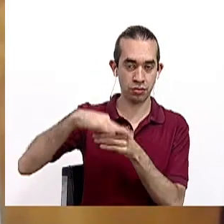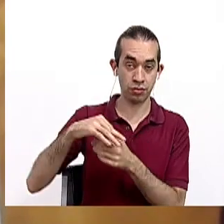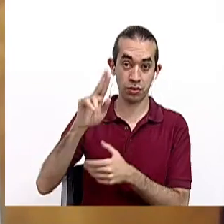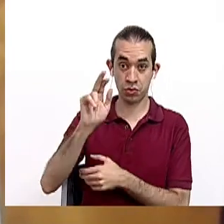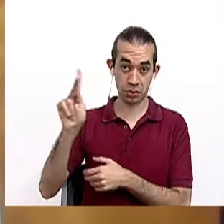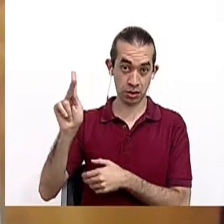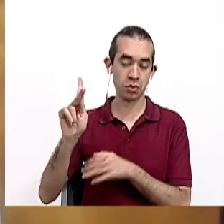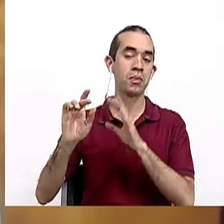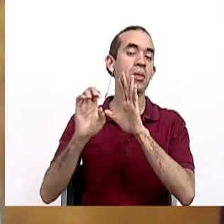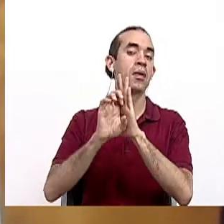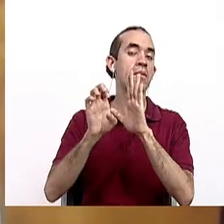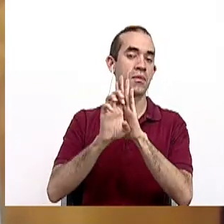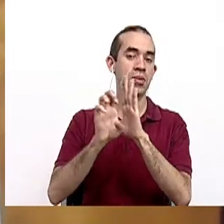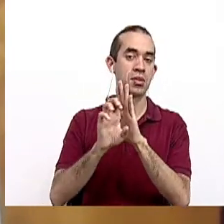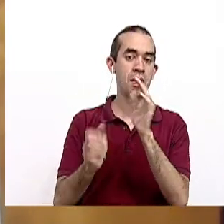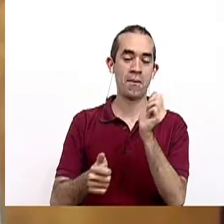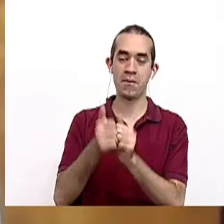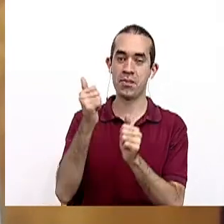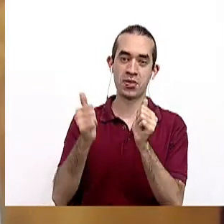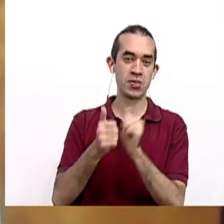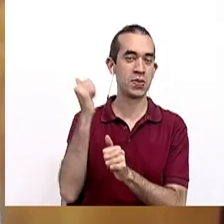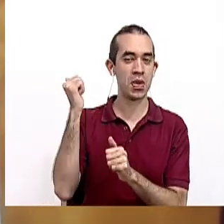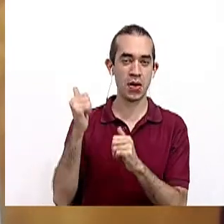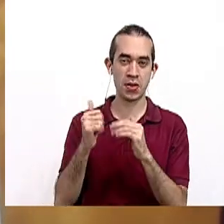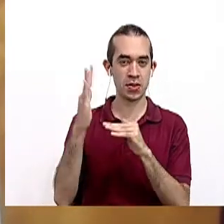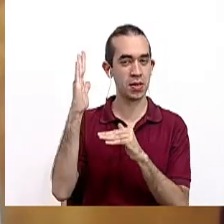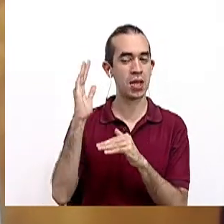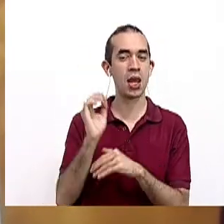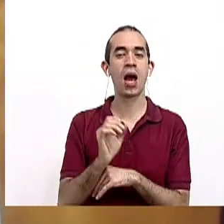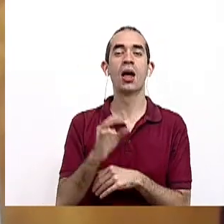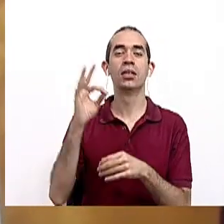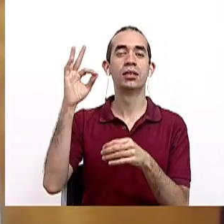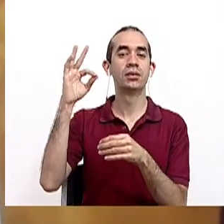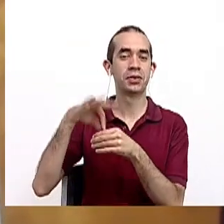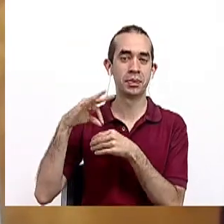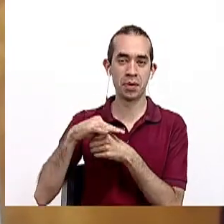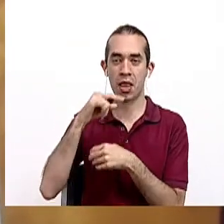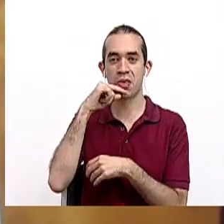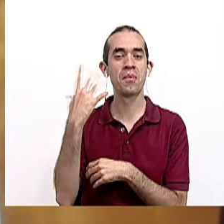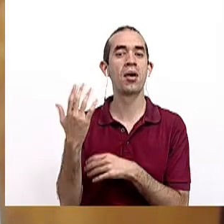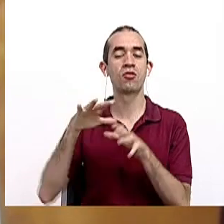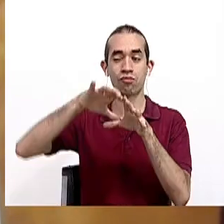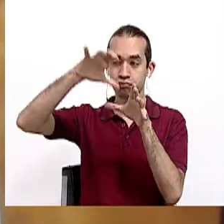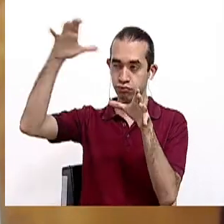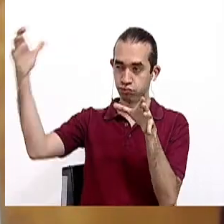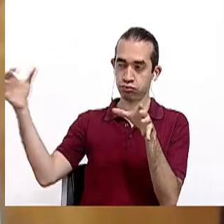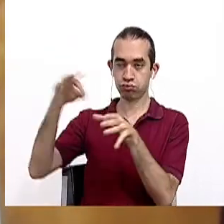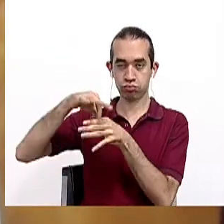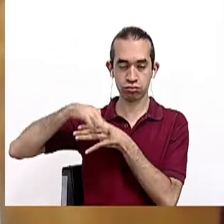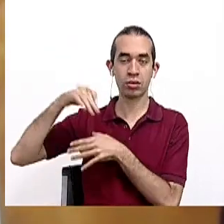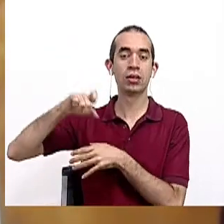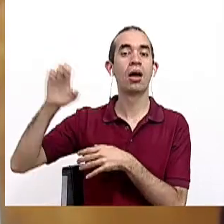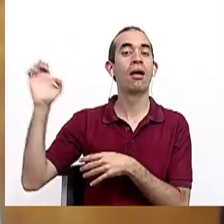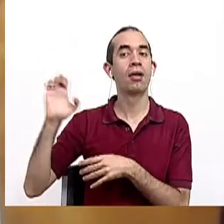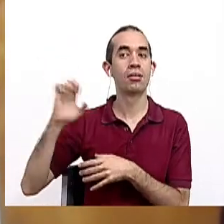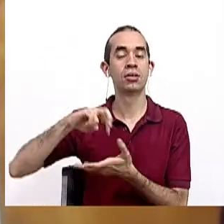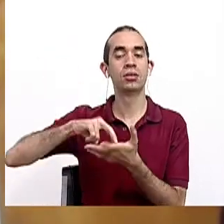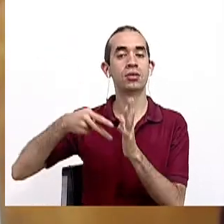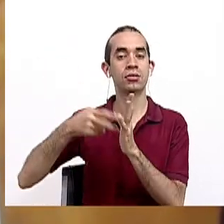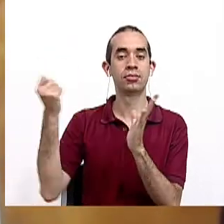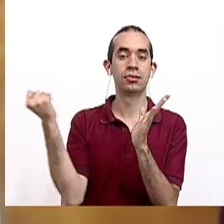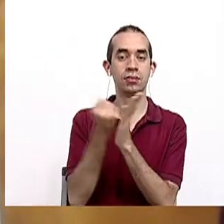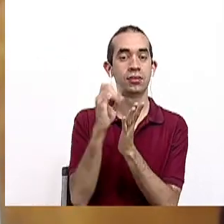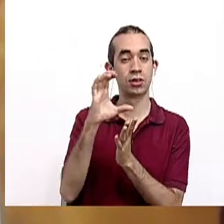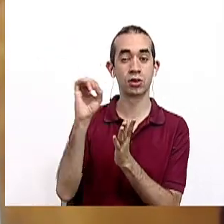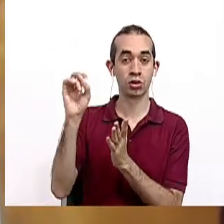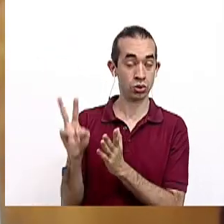for example, most of the tomato is grown in greenhouses, and that requires energy, which means that the carbon footprint